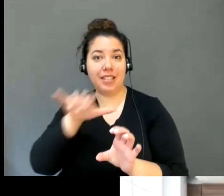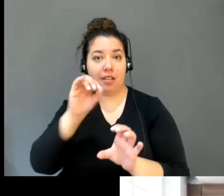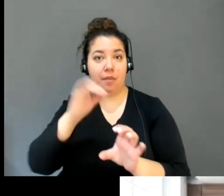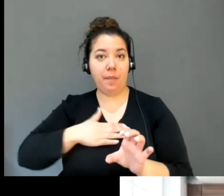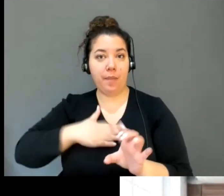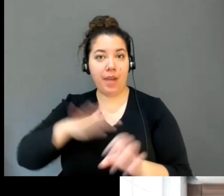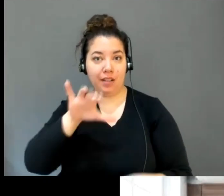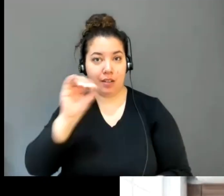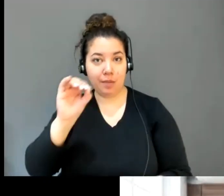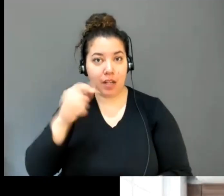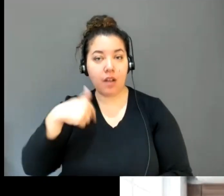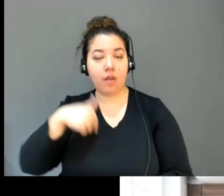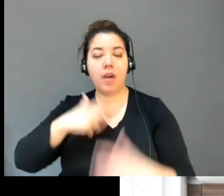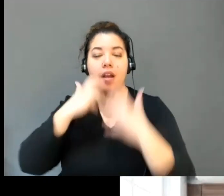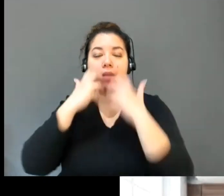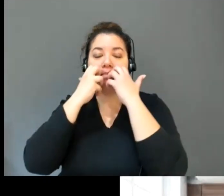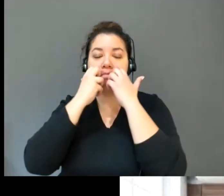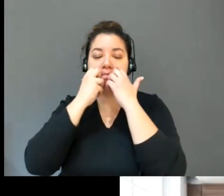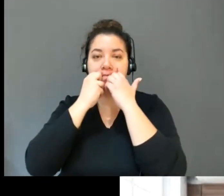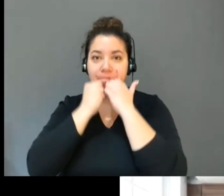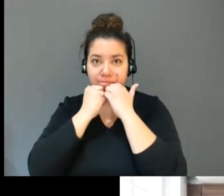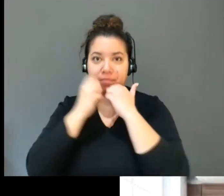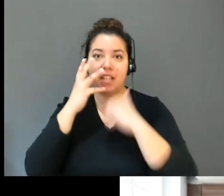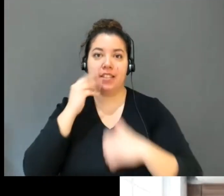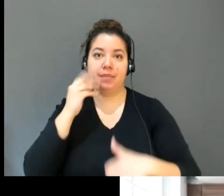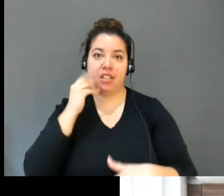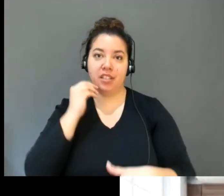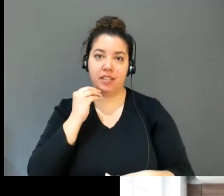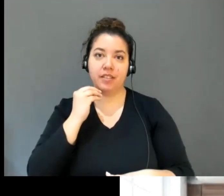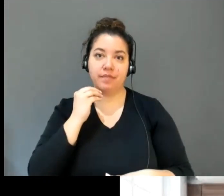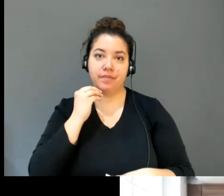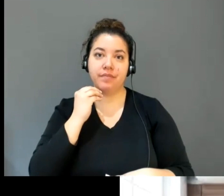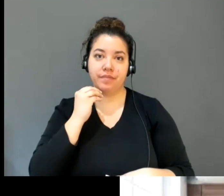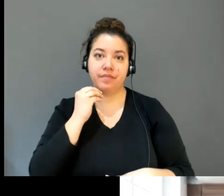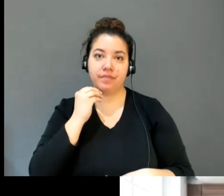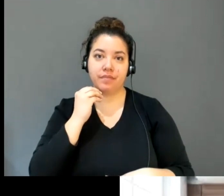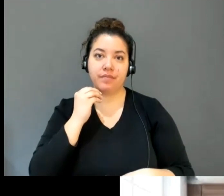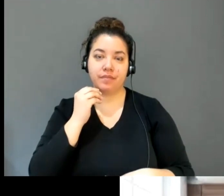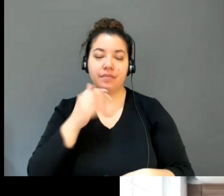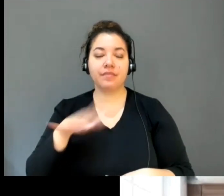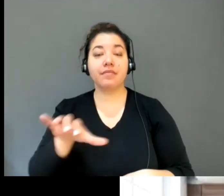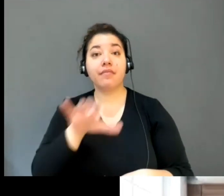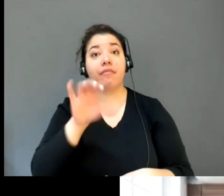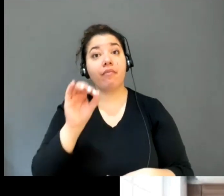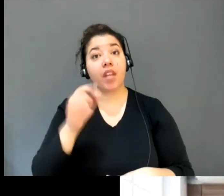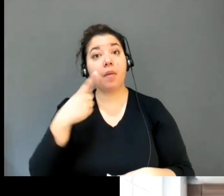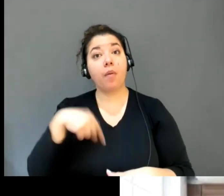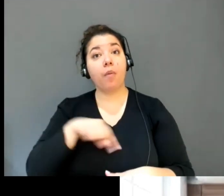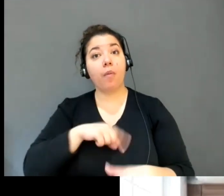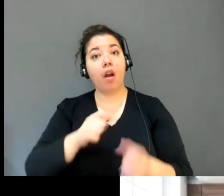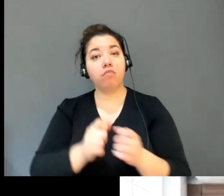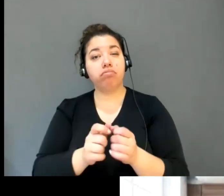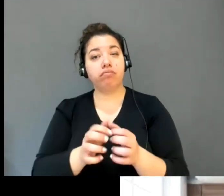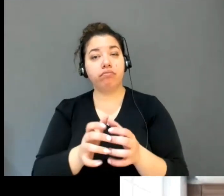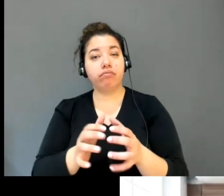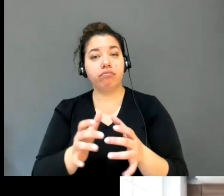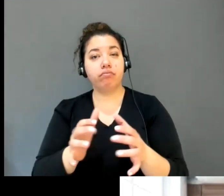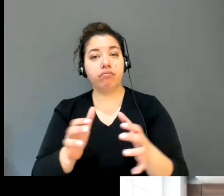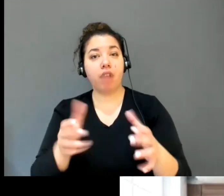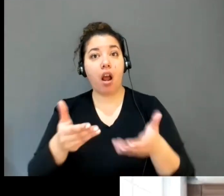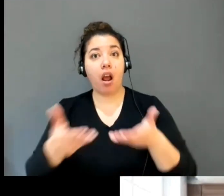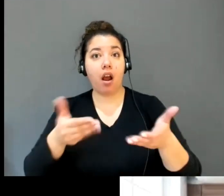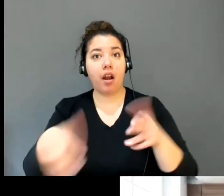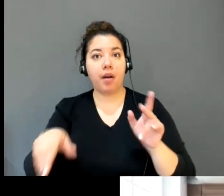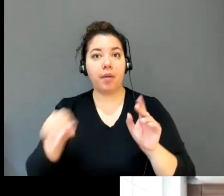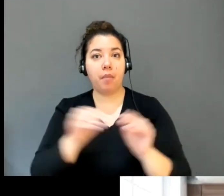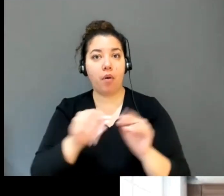value experience. And as we have grown and hired more and more people, one of the